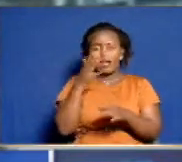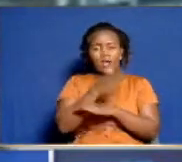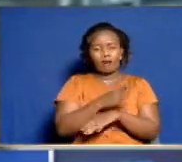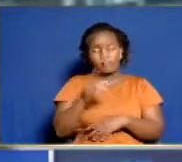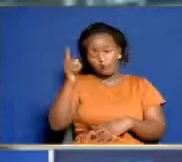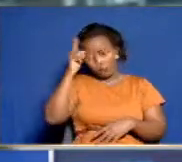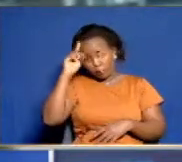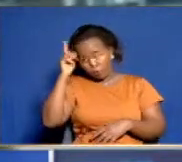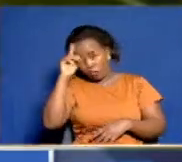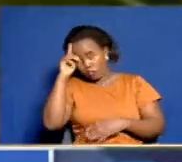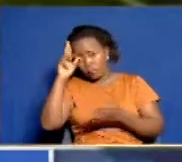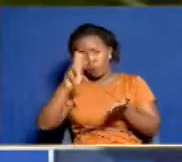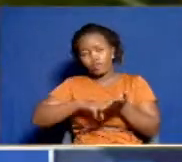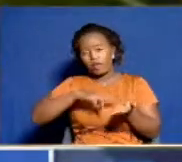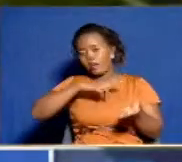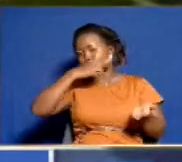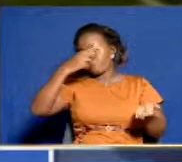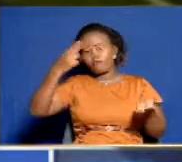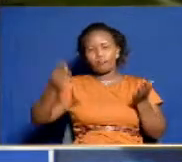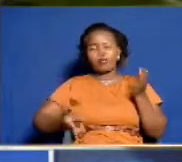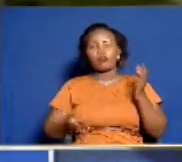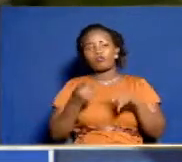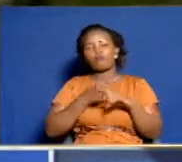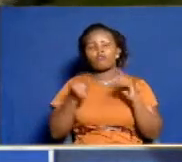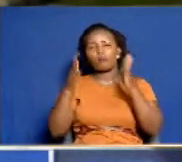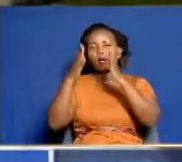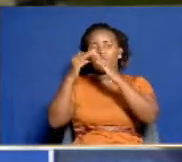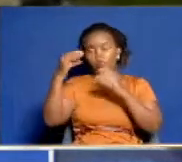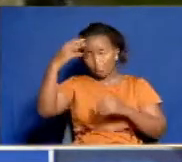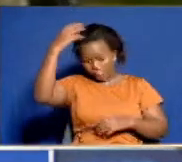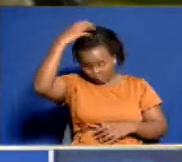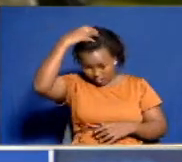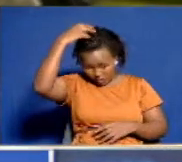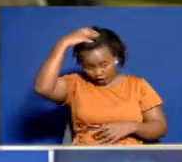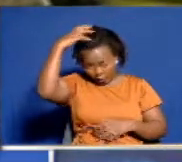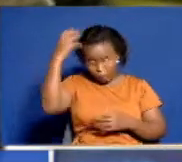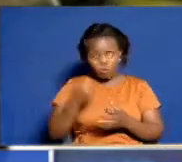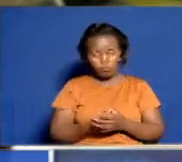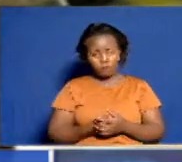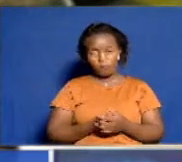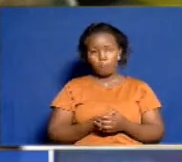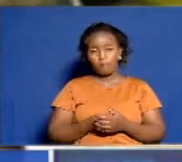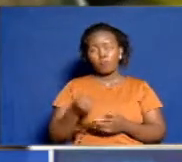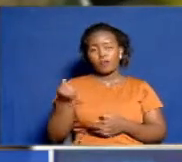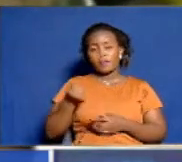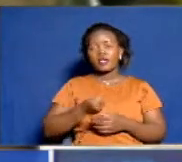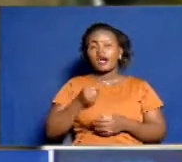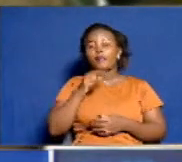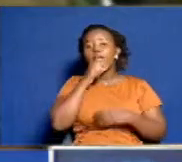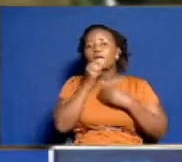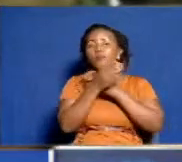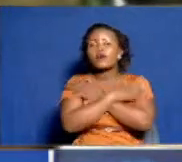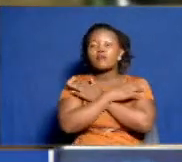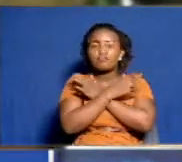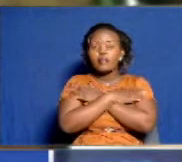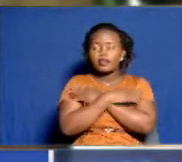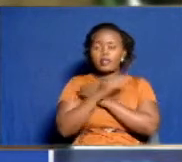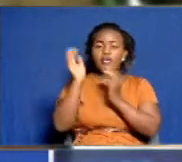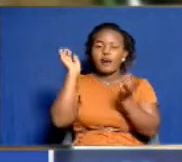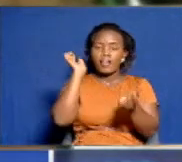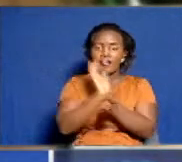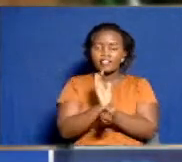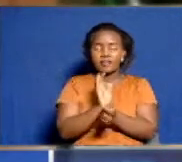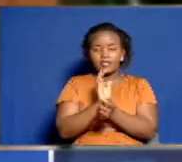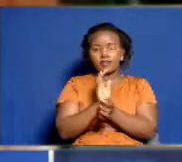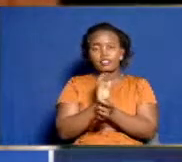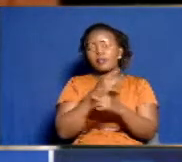after she allegedly fell down the stairs at a house in Lamu. Tekra's boyfriend, Omar Larry, was arrested for the